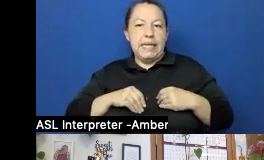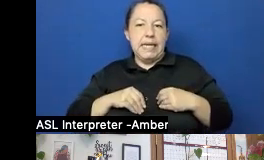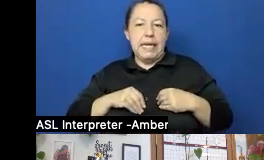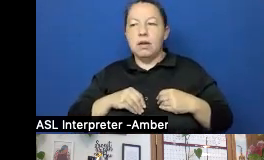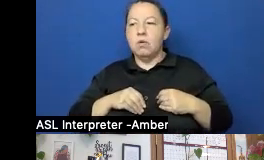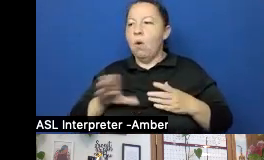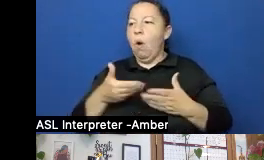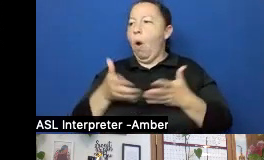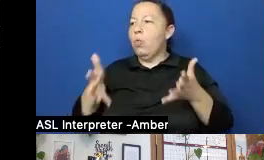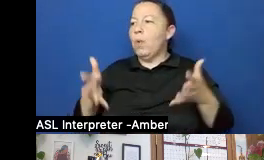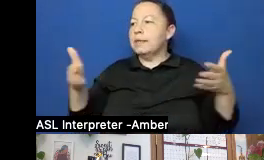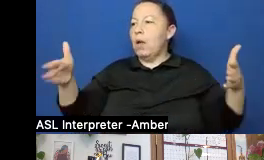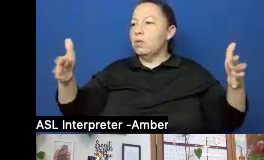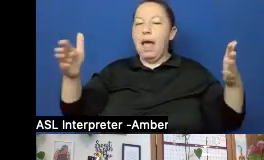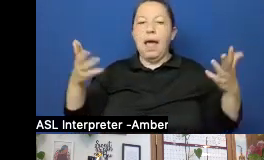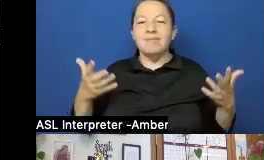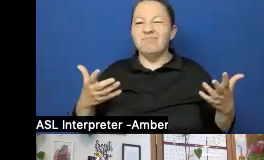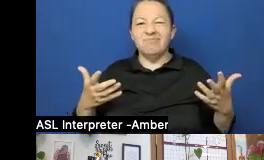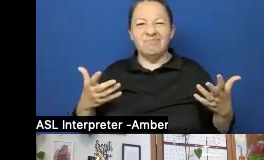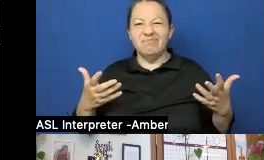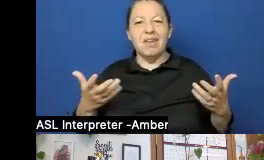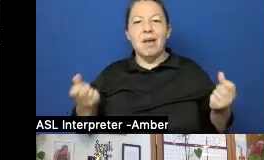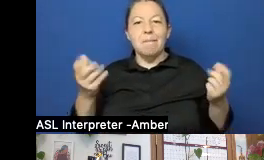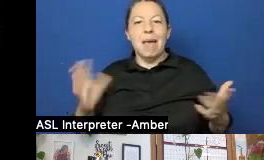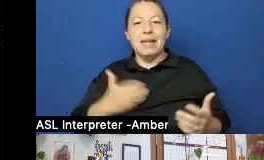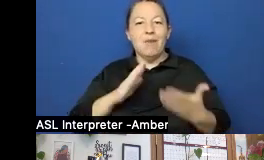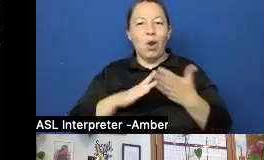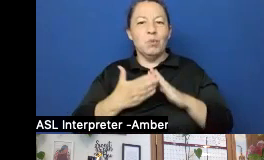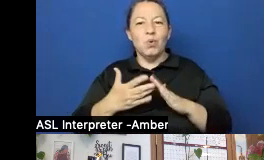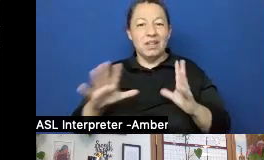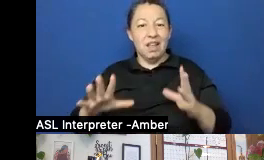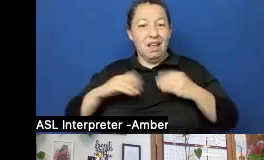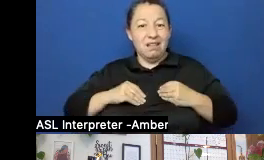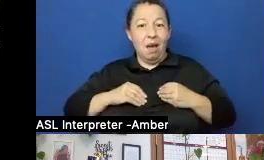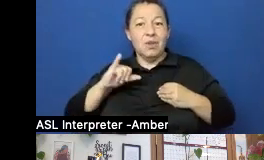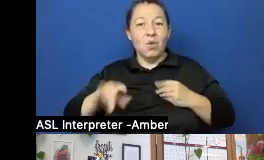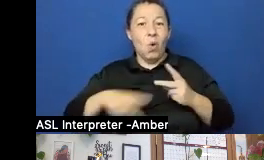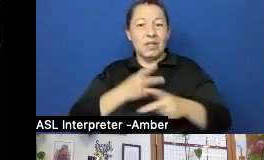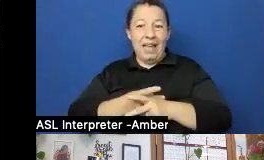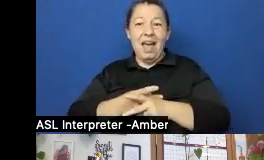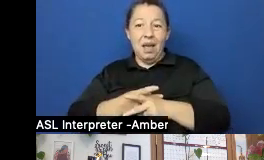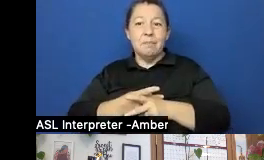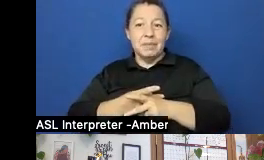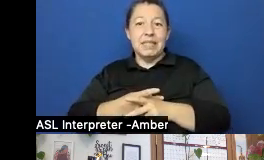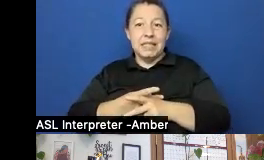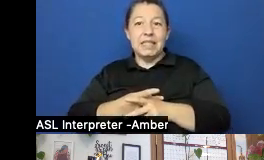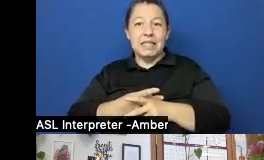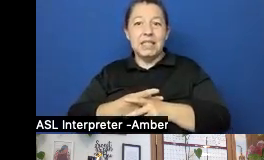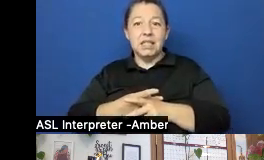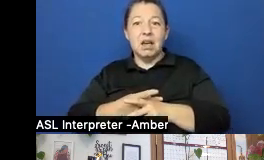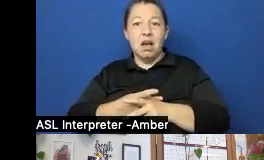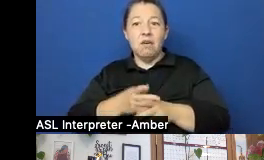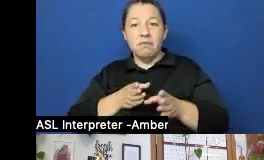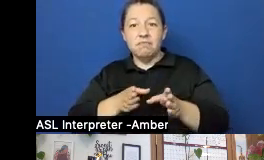outside. And a lot of our communities have adopted those type of philosophies based also on